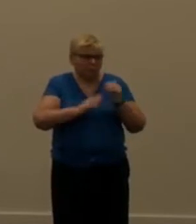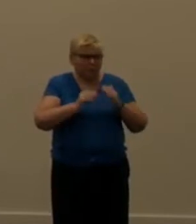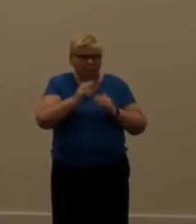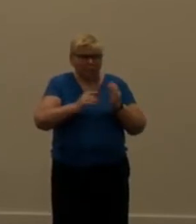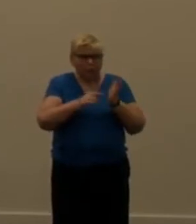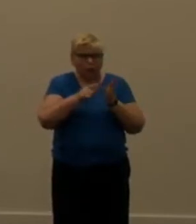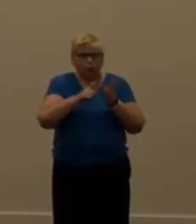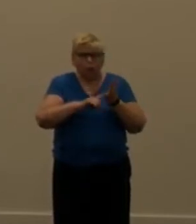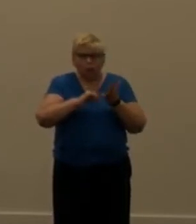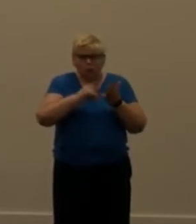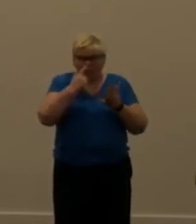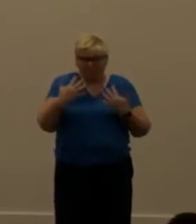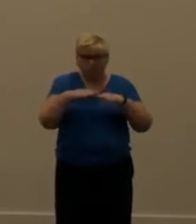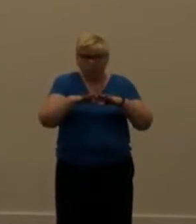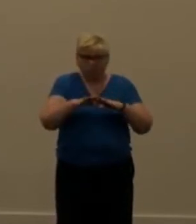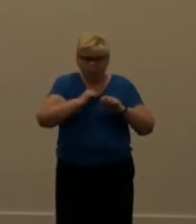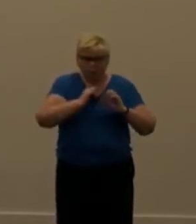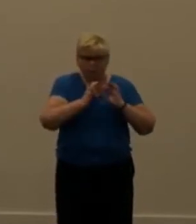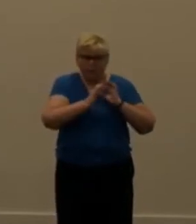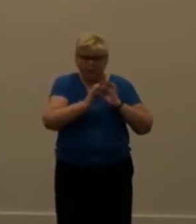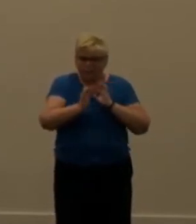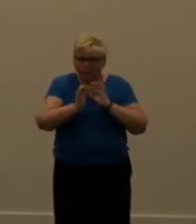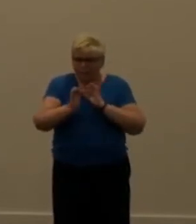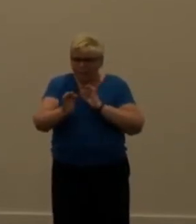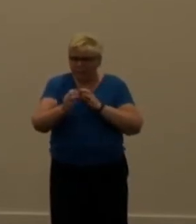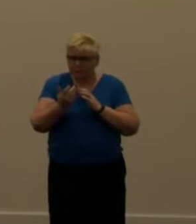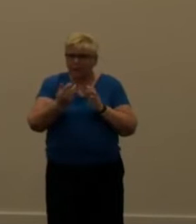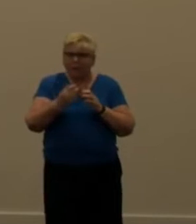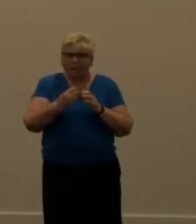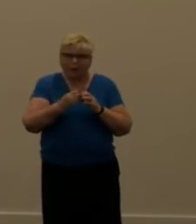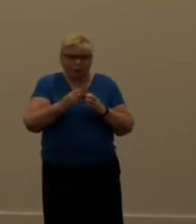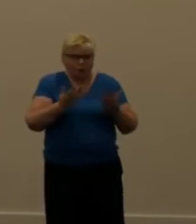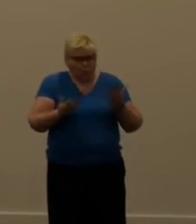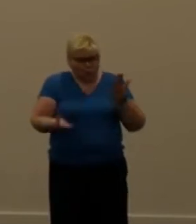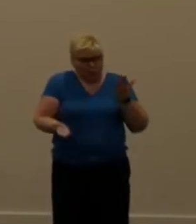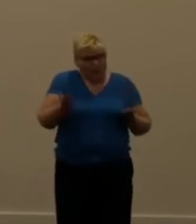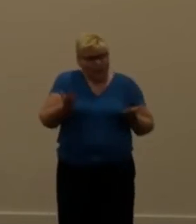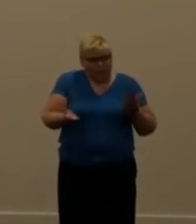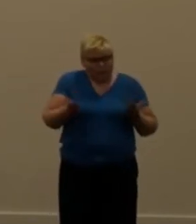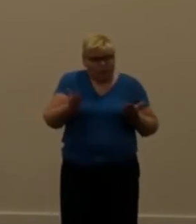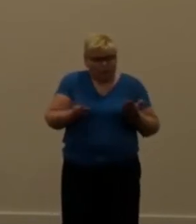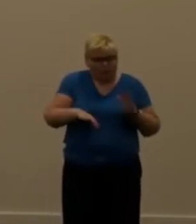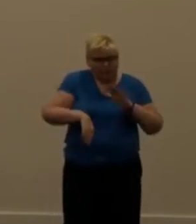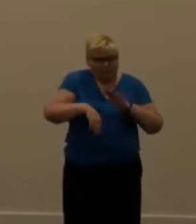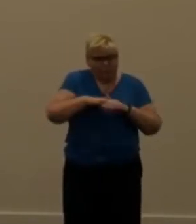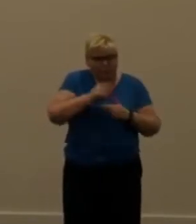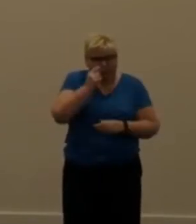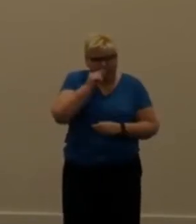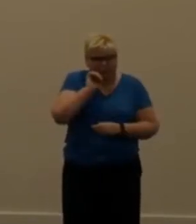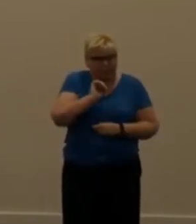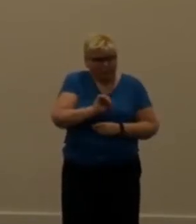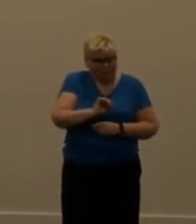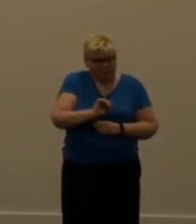that we can integrate in our pipelines to leverage the full power of that platform to be able to really